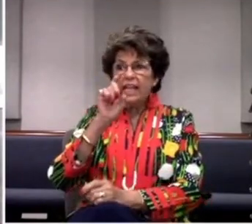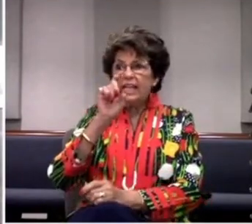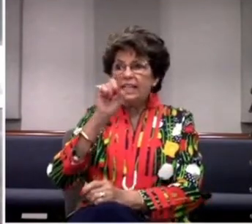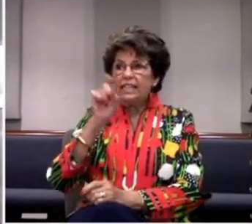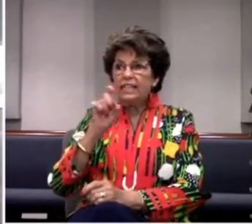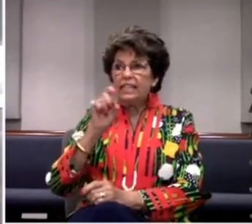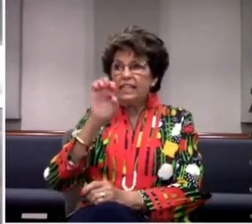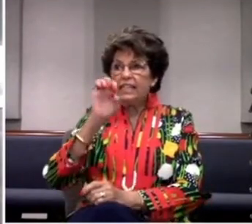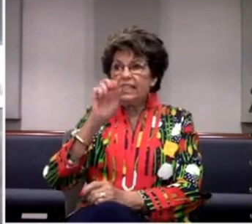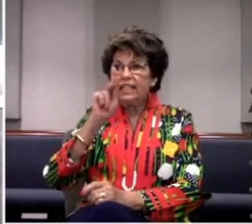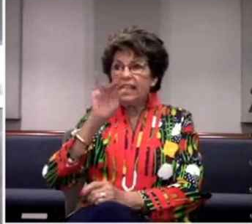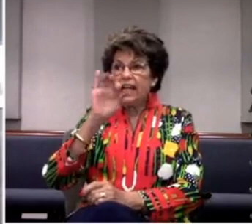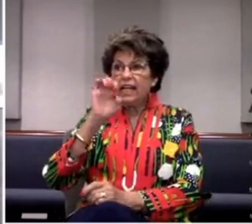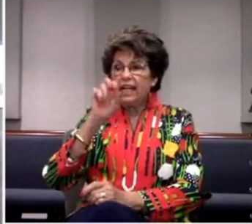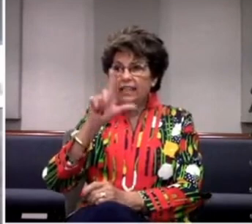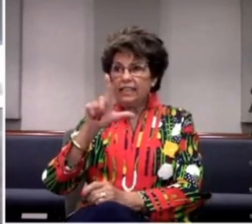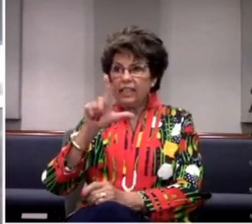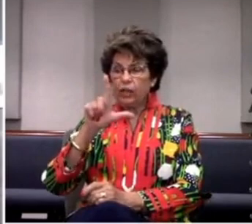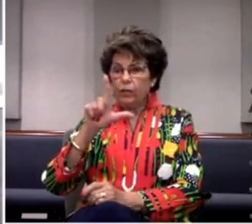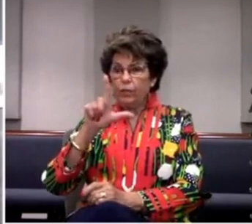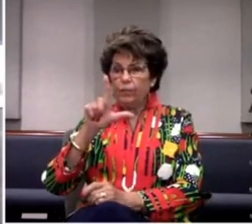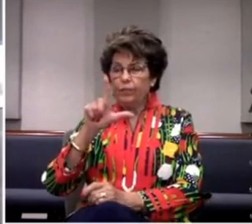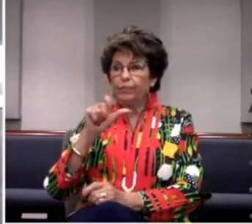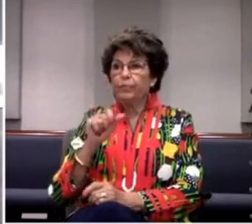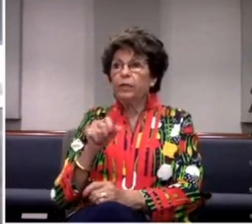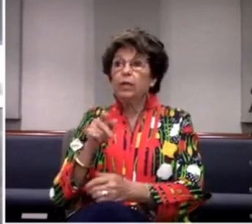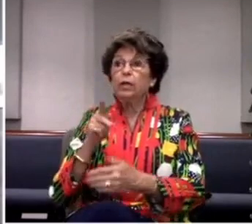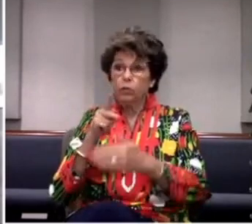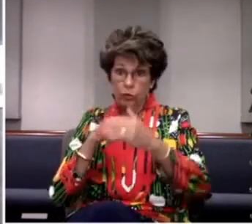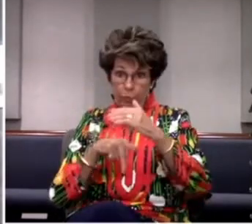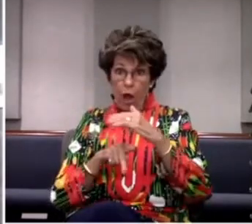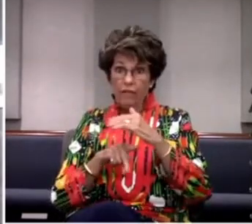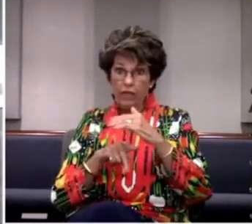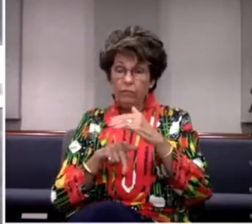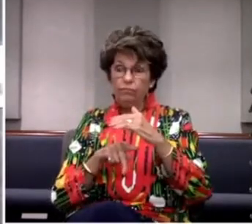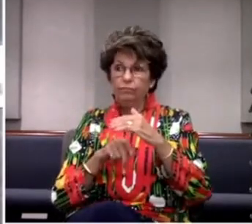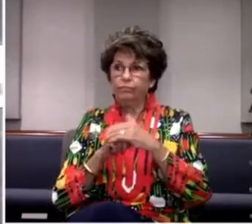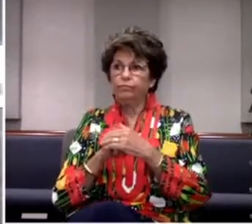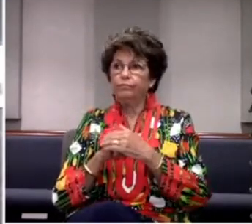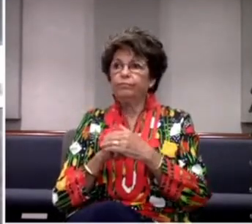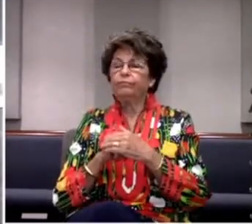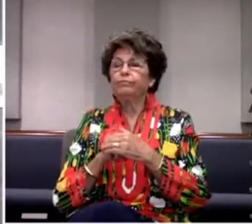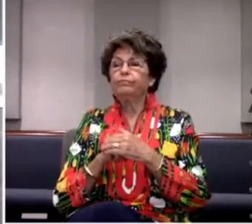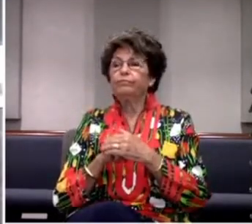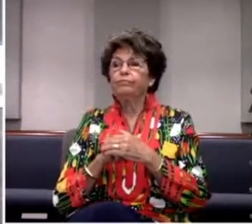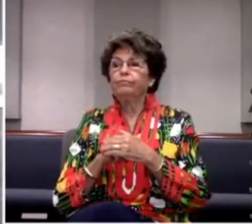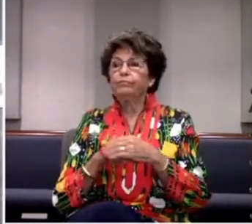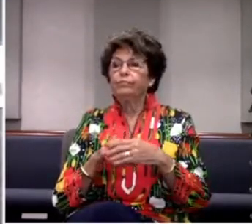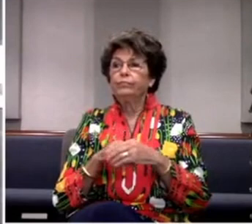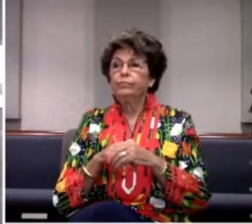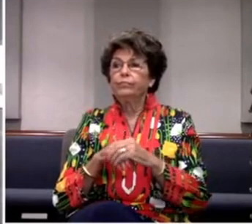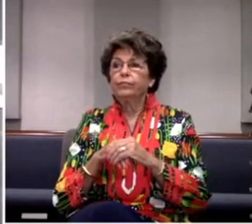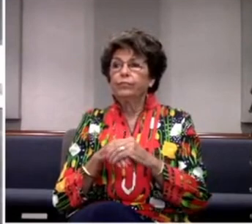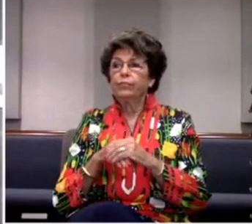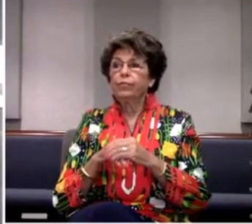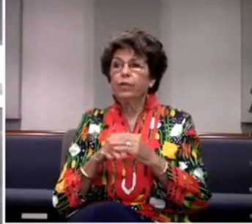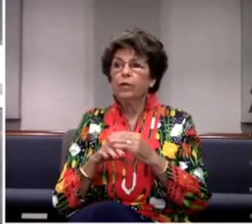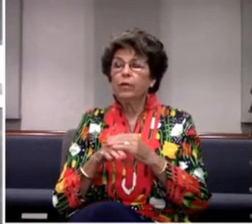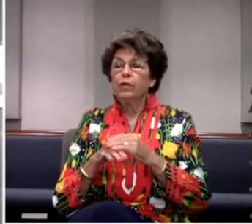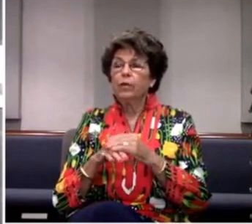Pastor. Ezekiel, yeah, he's in the Bible. Almost in the middle of your Bible is Ezekiel. And find, if you would,